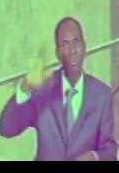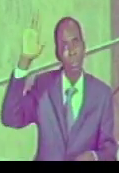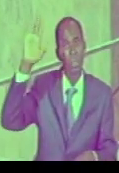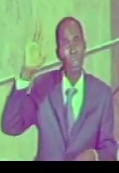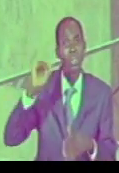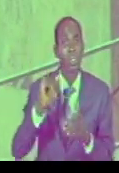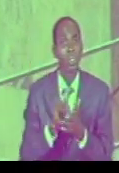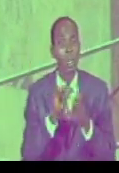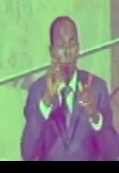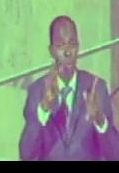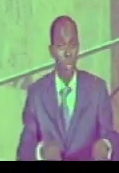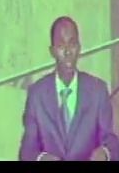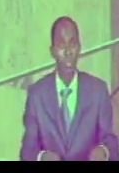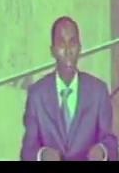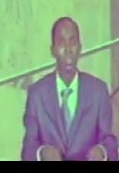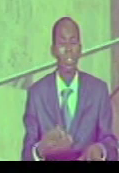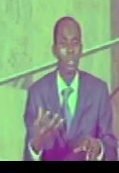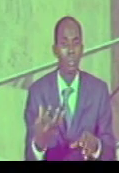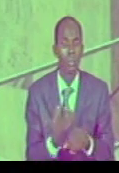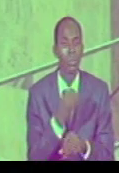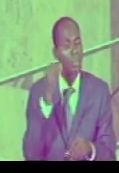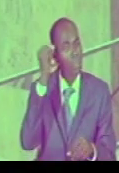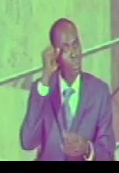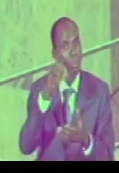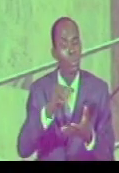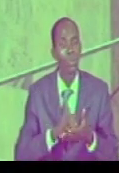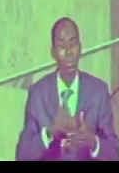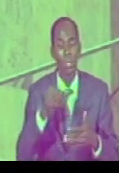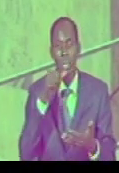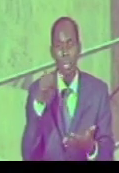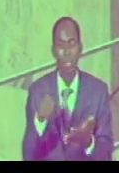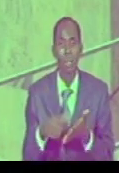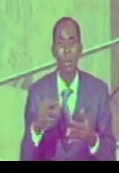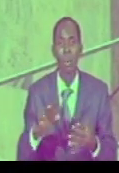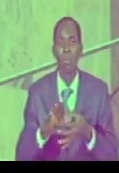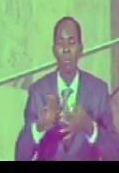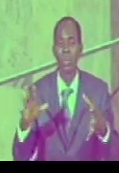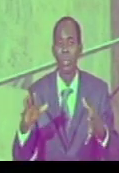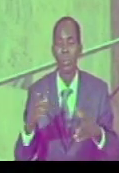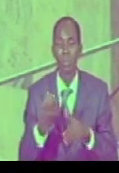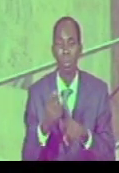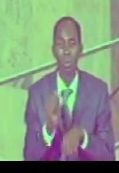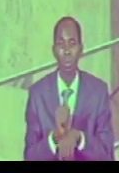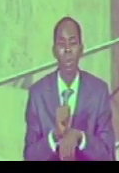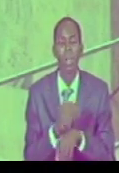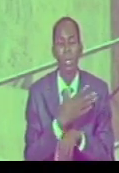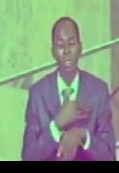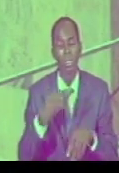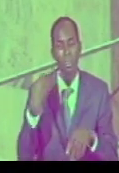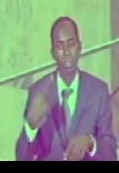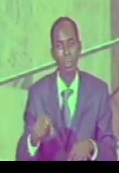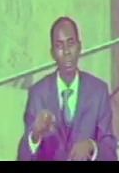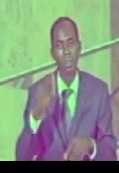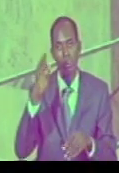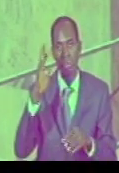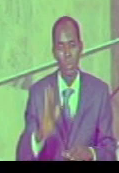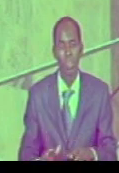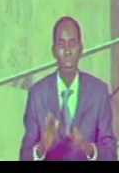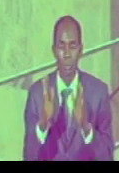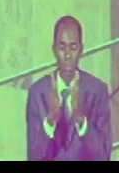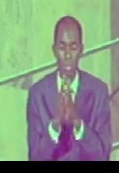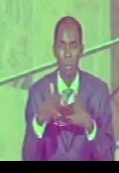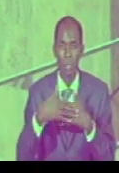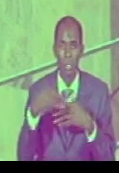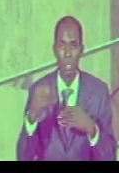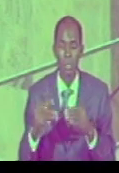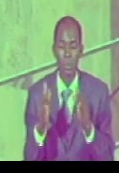said at the airport, he raised up that notice of disengagement and the GS prayed. And after the prayer, I